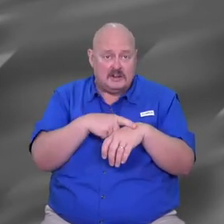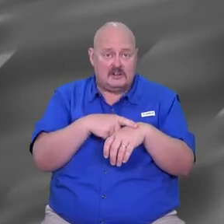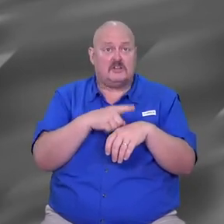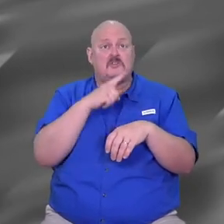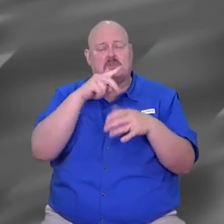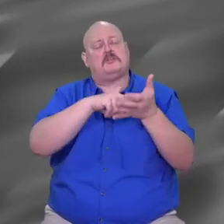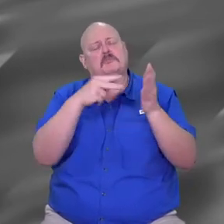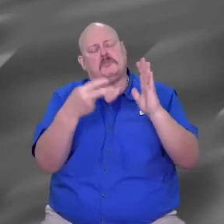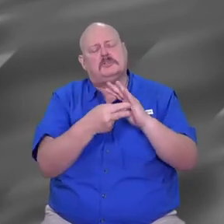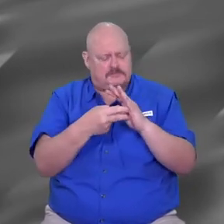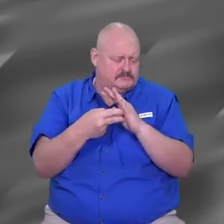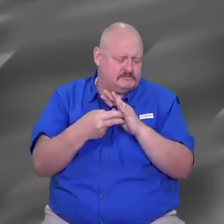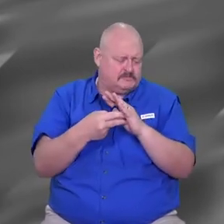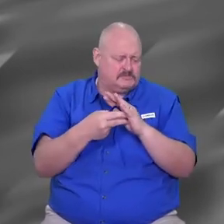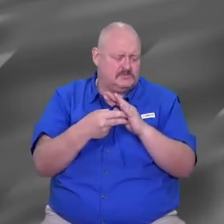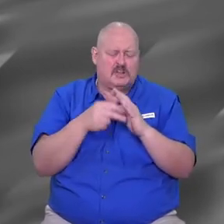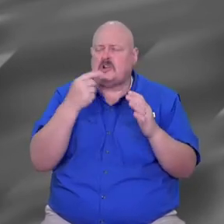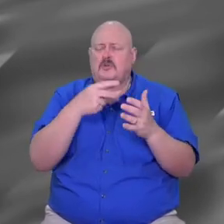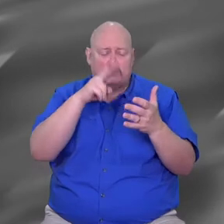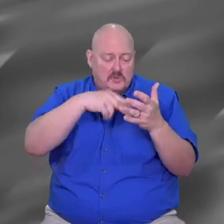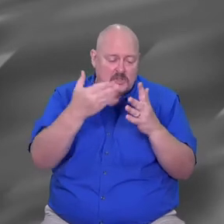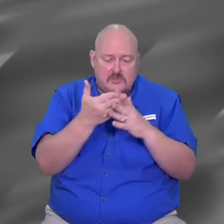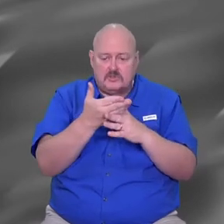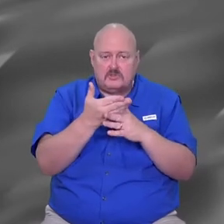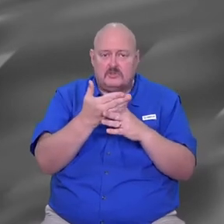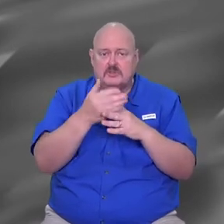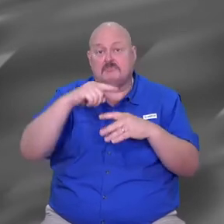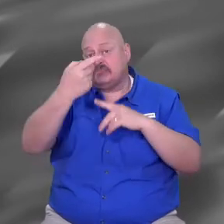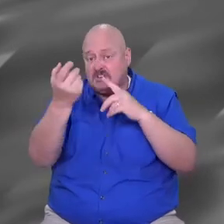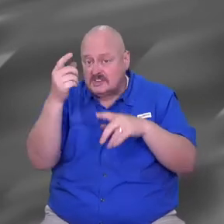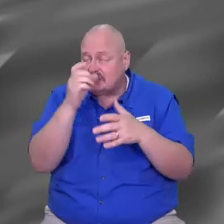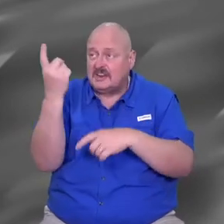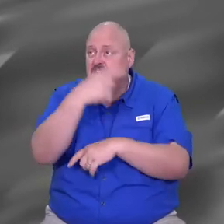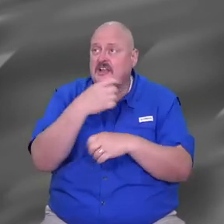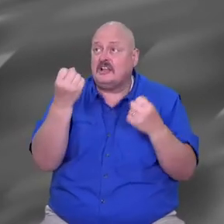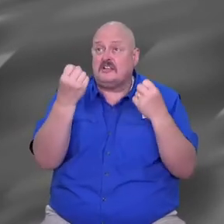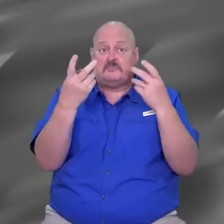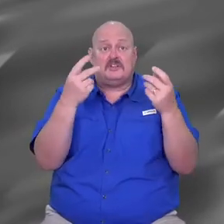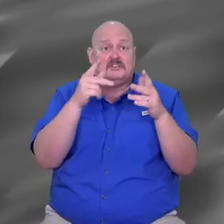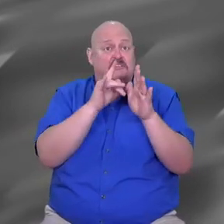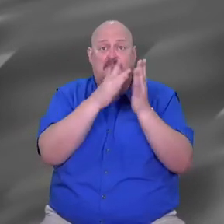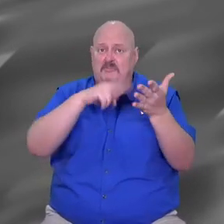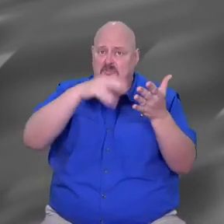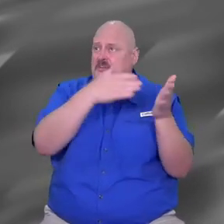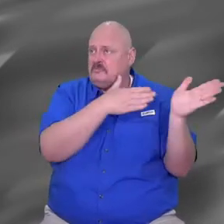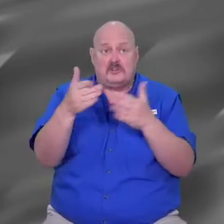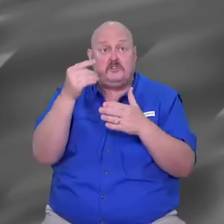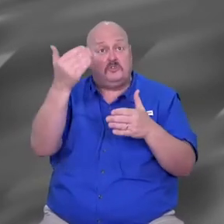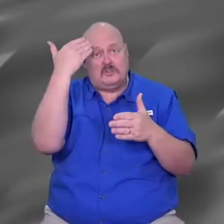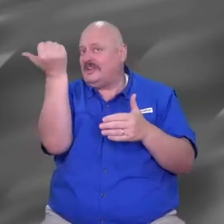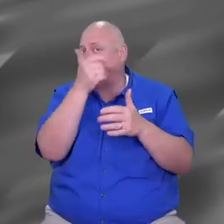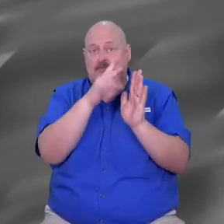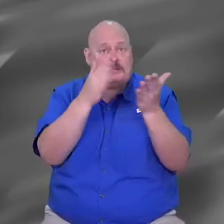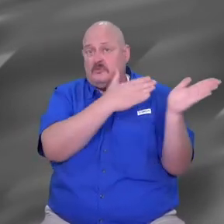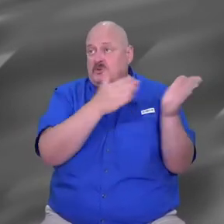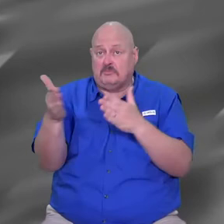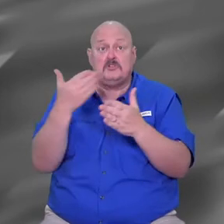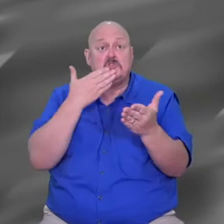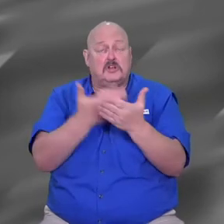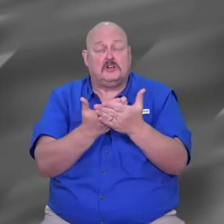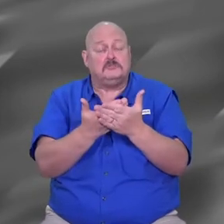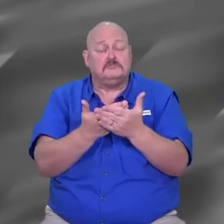the purpose, rather than just reading through and going on to the next day, because many Bible reading plans, and by the way, you do know any Bible reading plan is a good